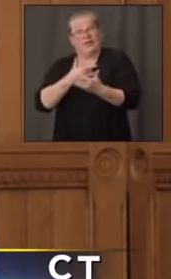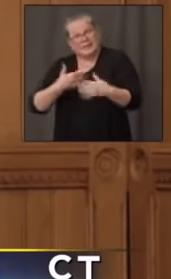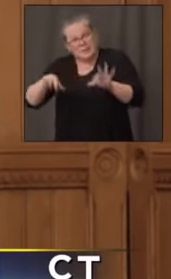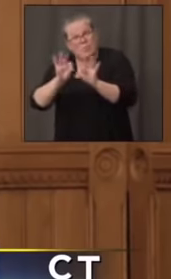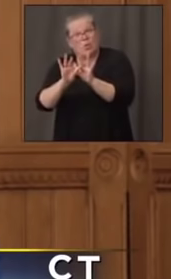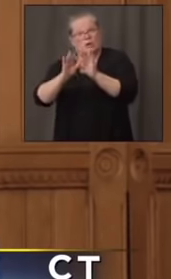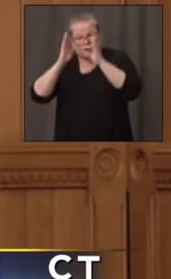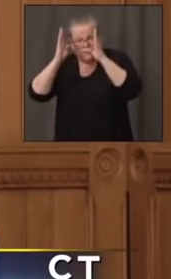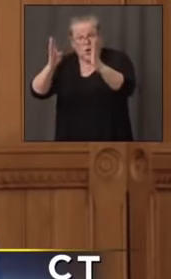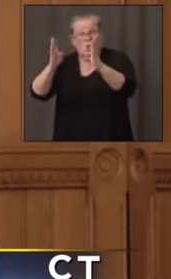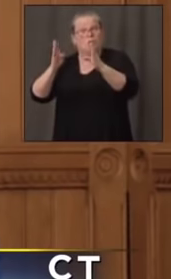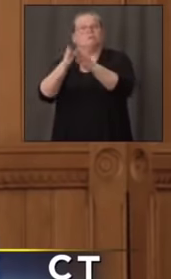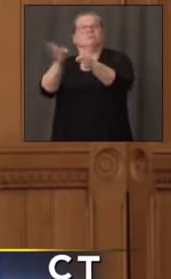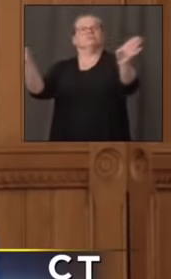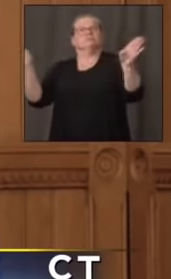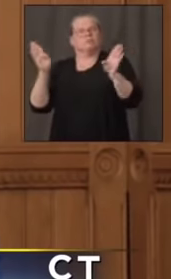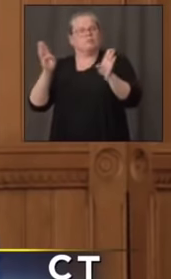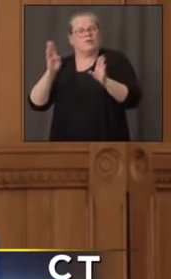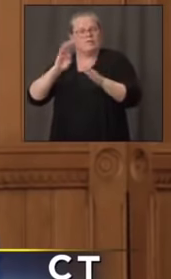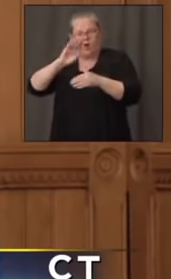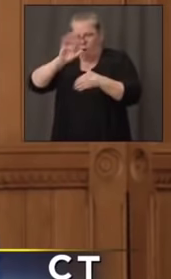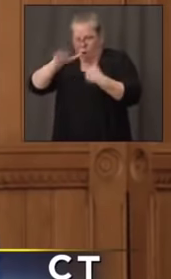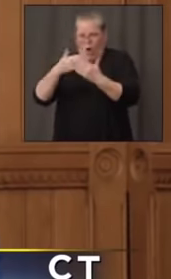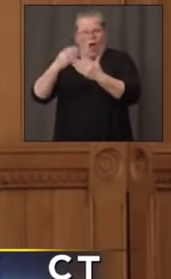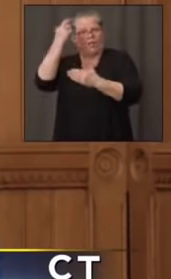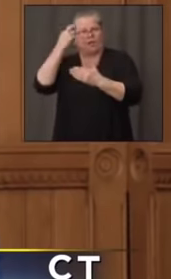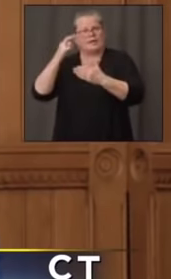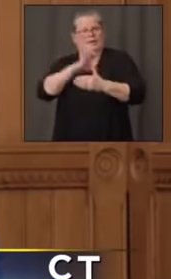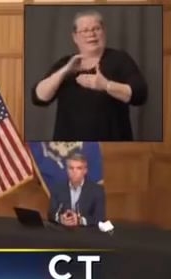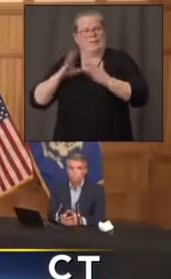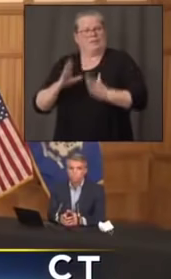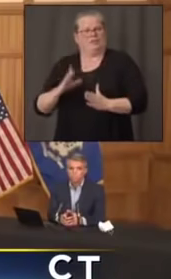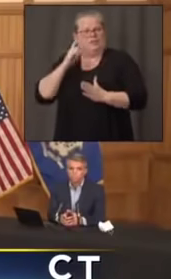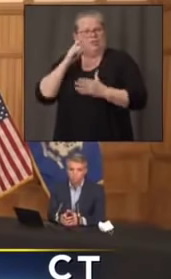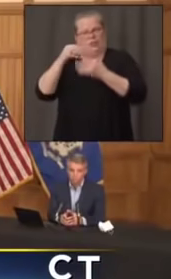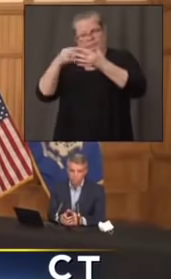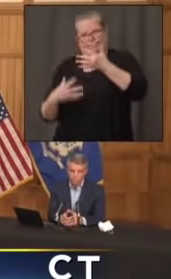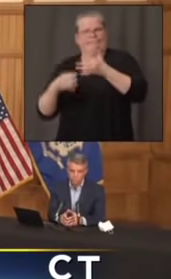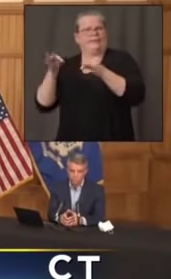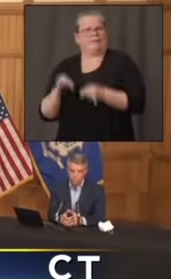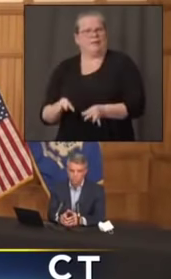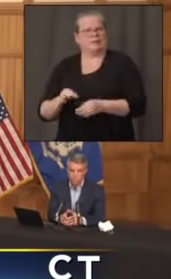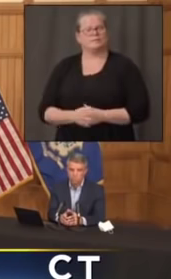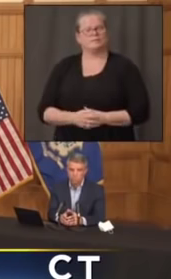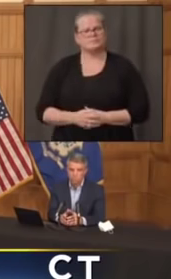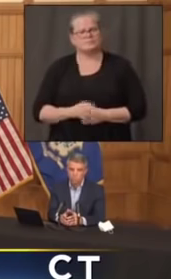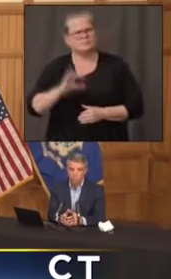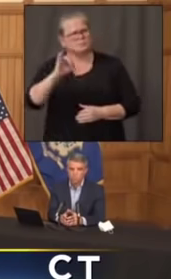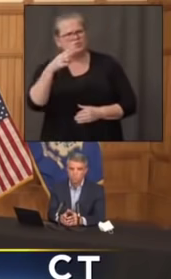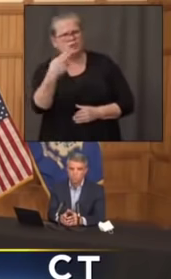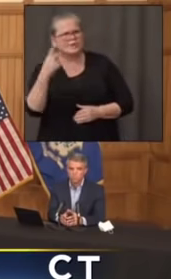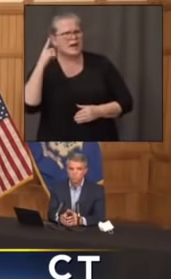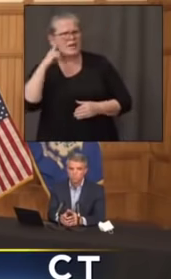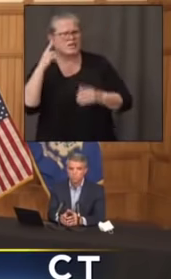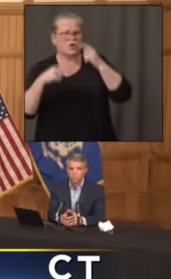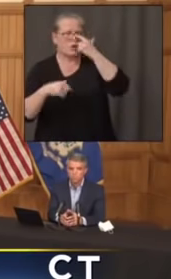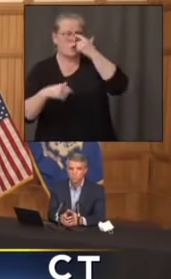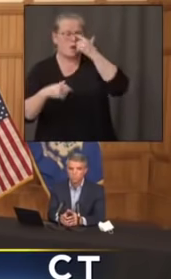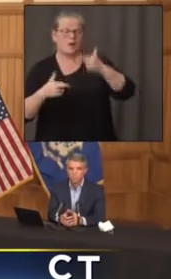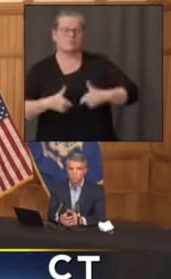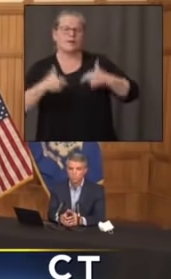reasons Commissioner Gifford just mentioned. Josh, I've heard that there has been no testing in residential care homes. Is that